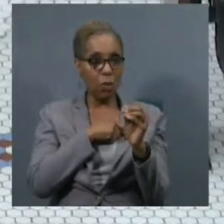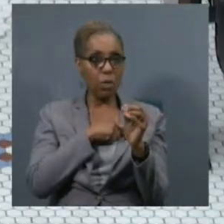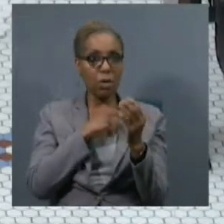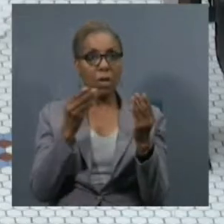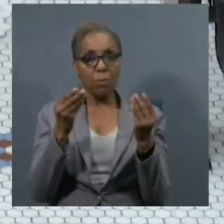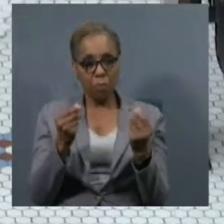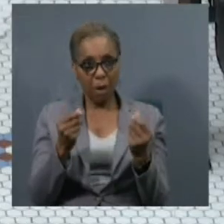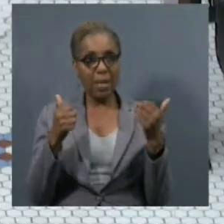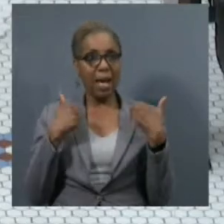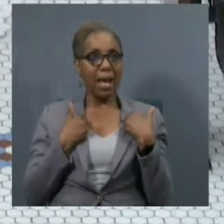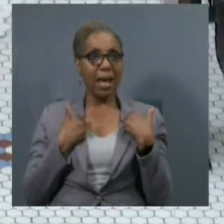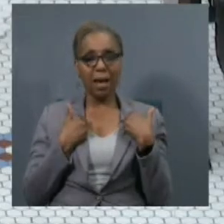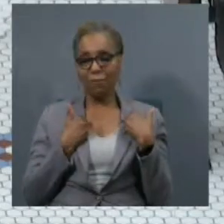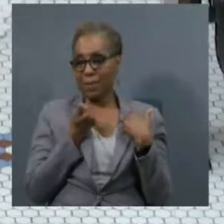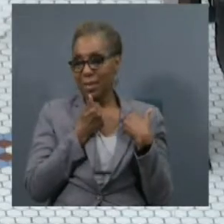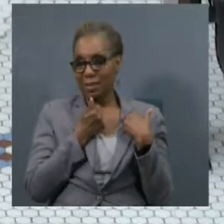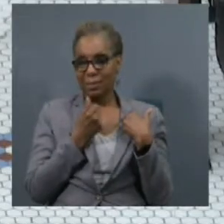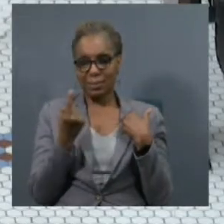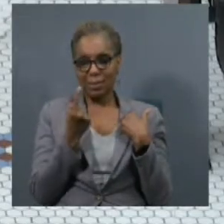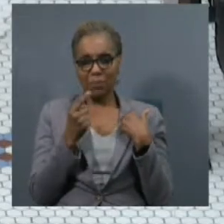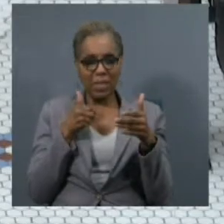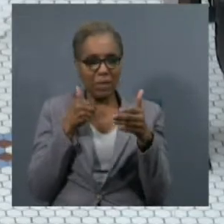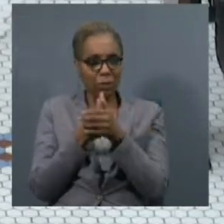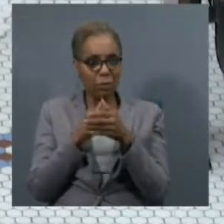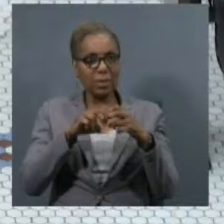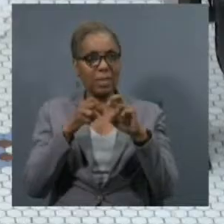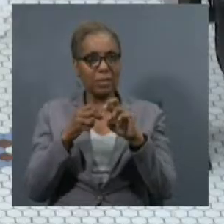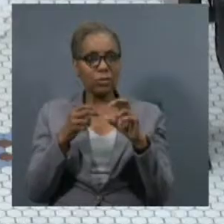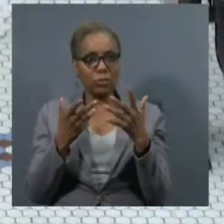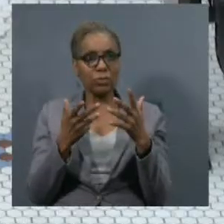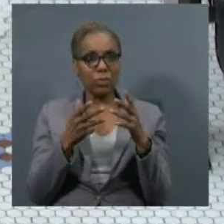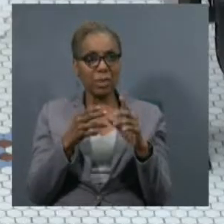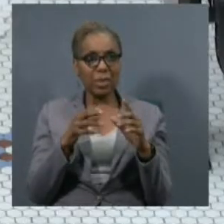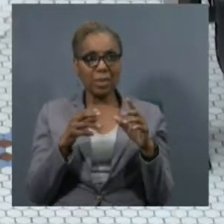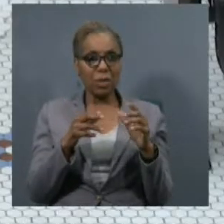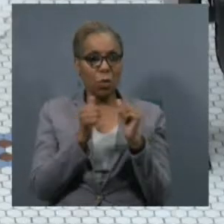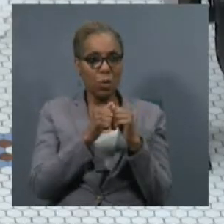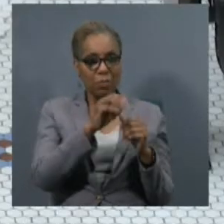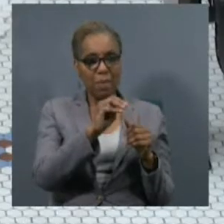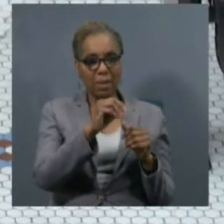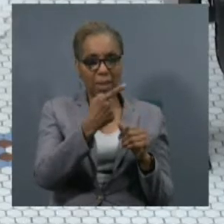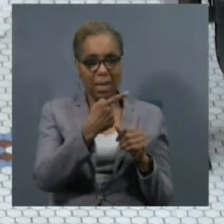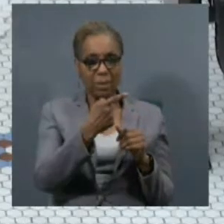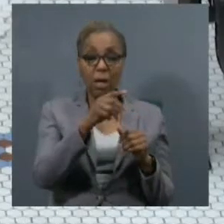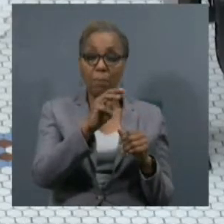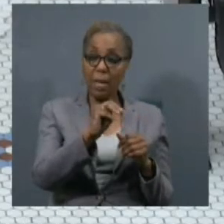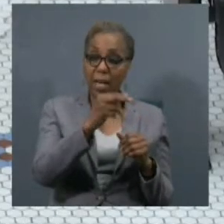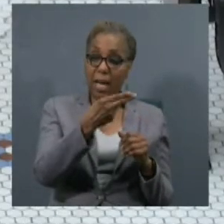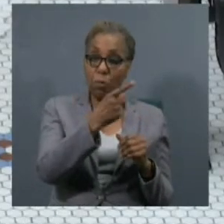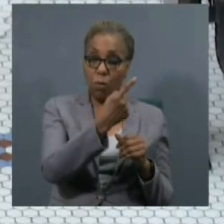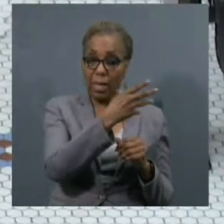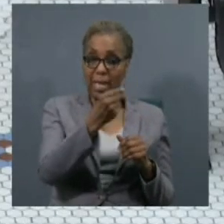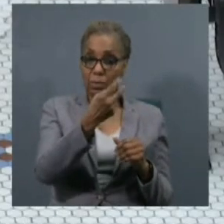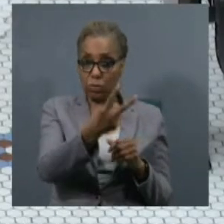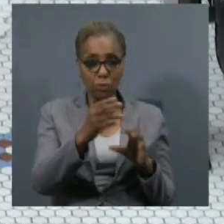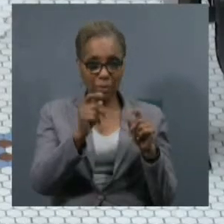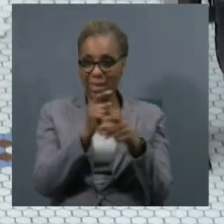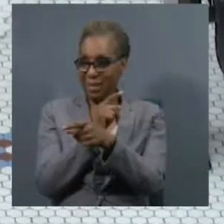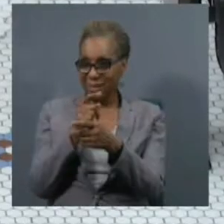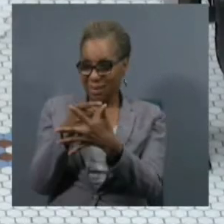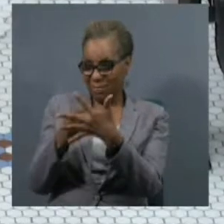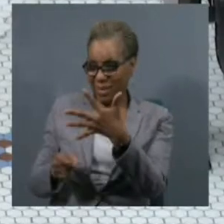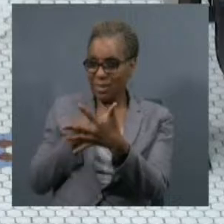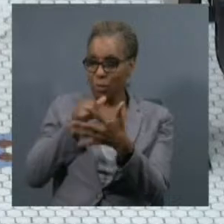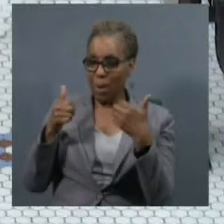have anything even close to the issues that we're dealing with Madison 1 and 2. They don't have loans on them. They don't have liens